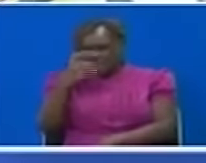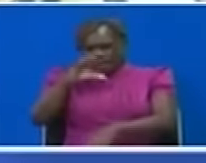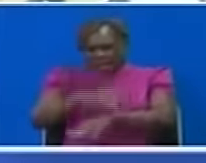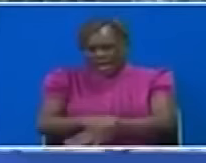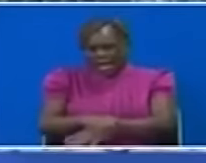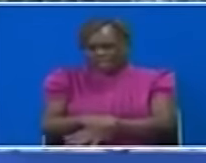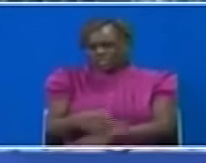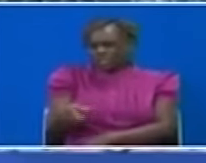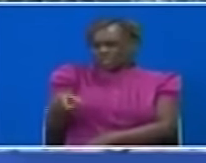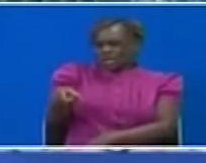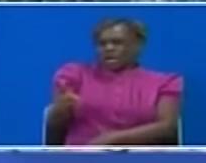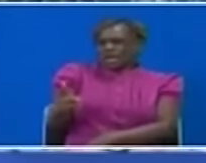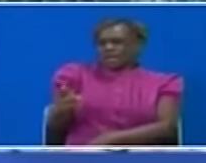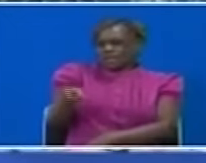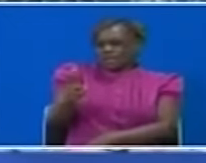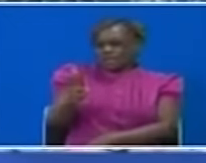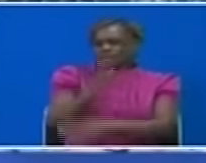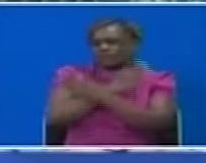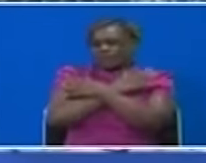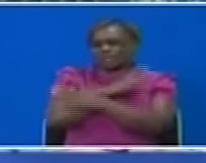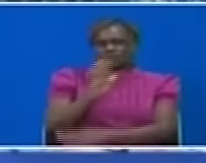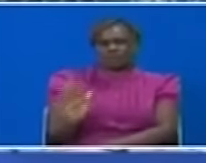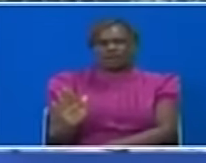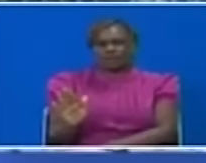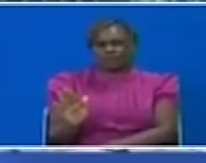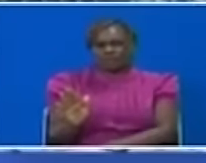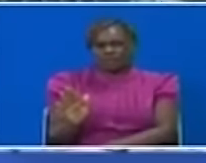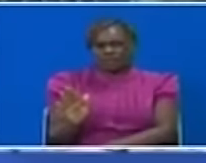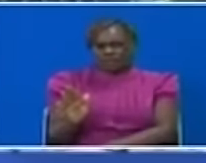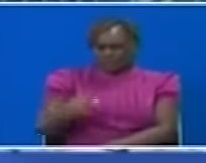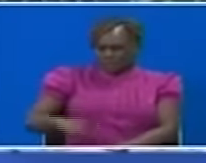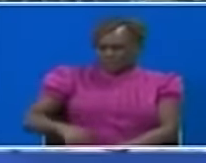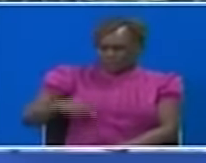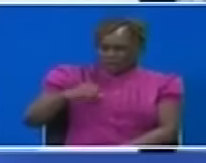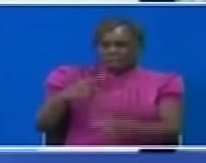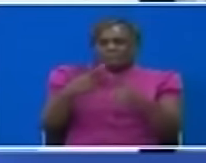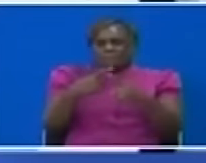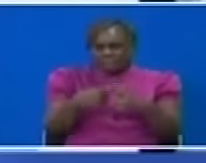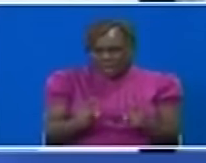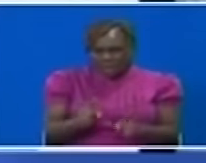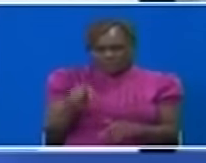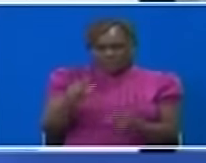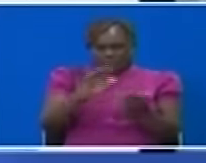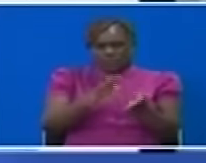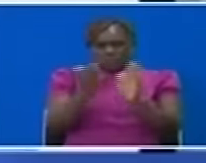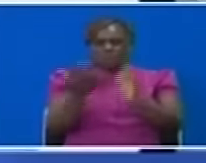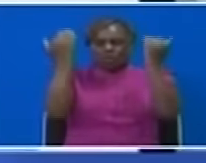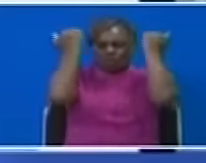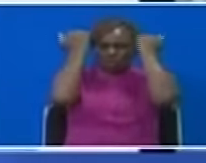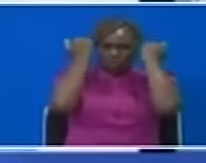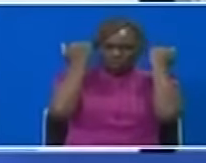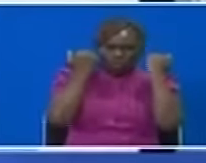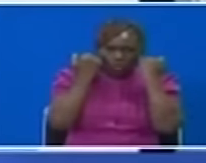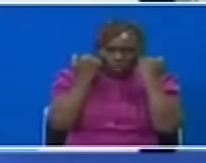from the duty officer, killing his colleagues. Okwaki survived the carnage. However, he was arraigned in an Eldoret court under